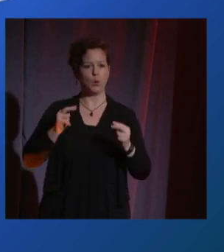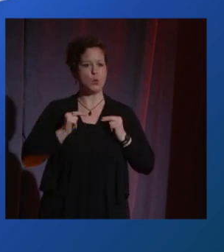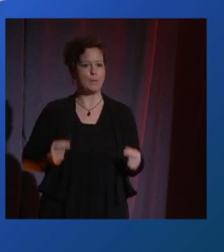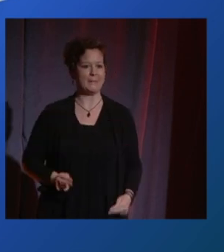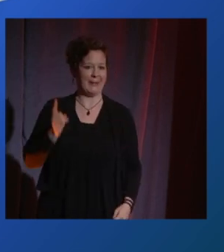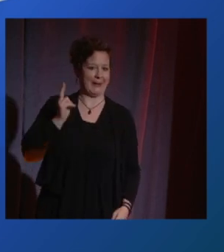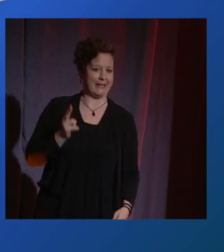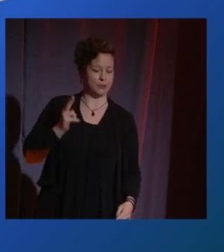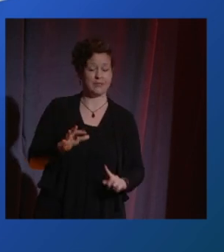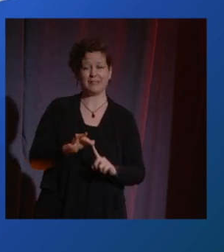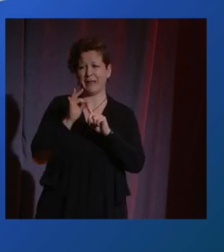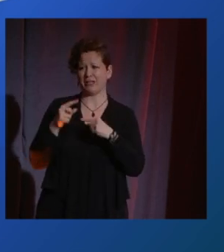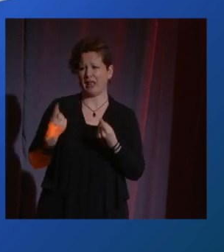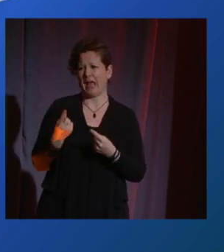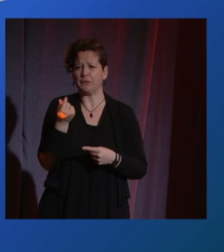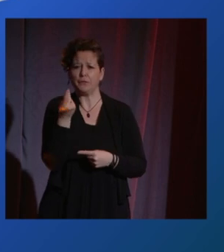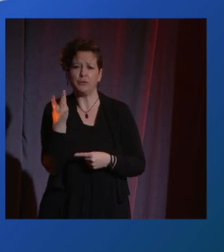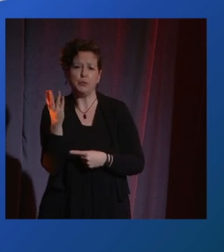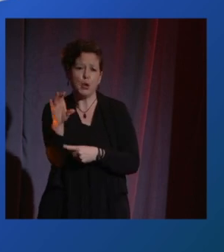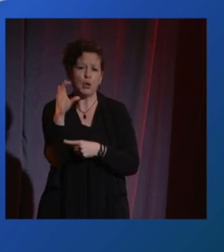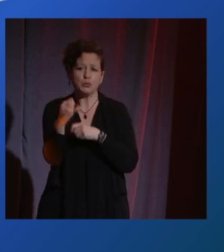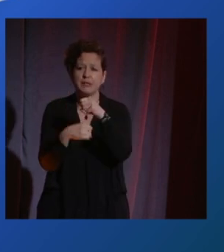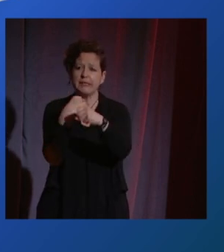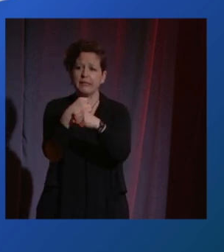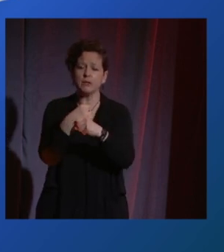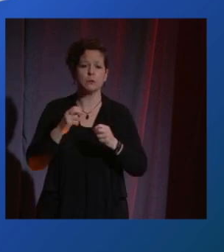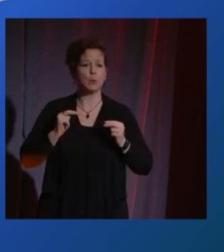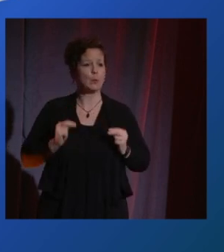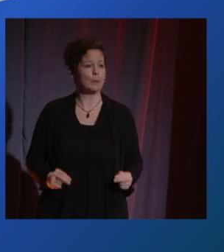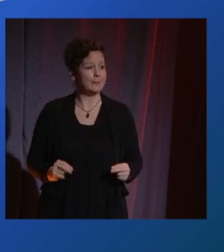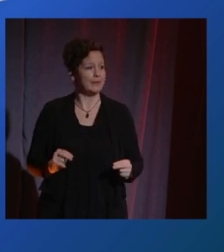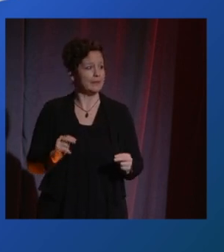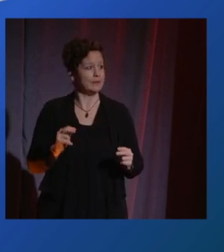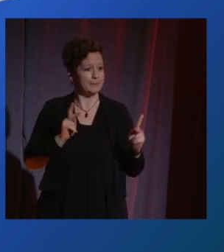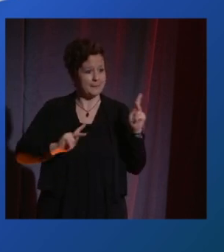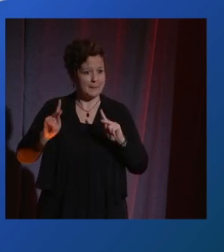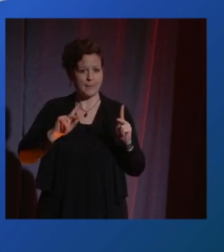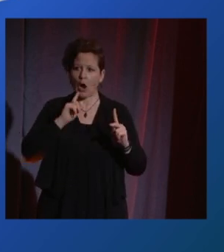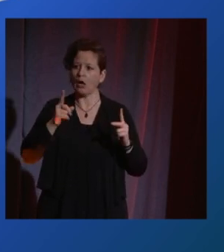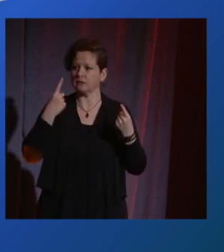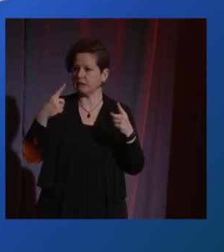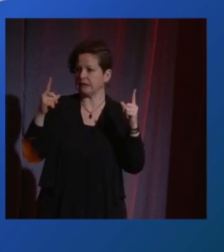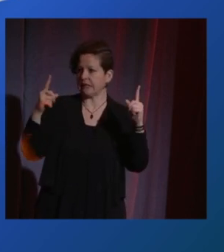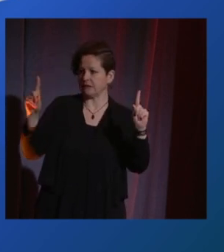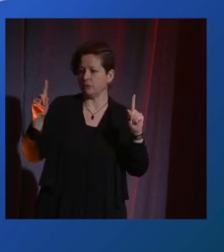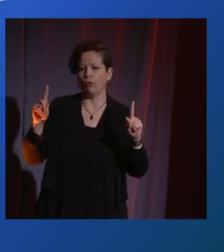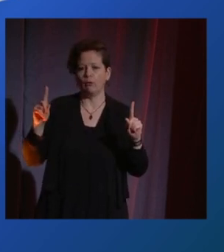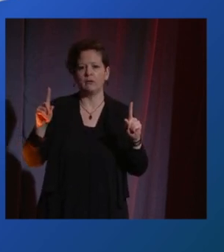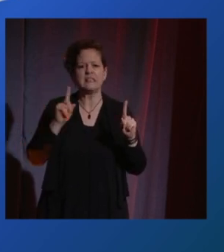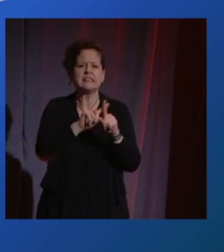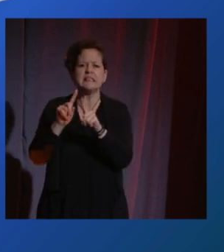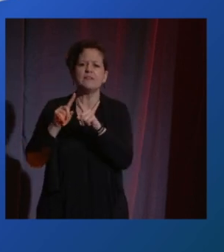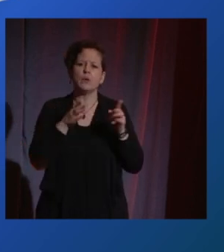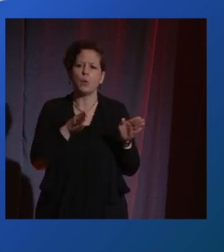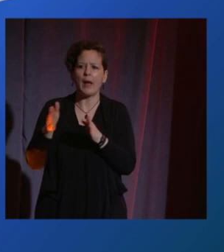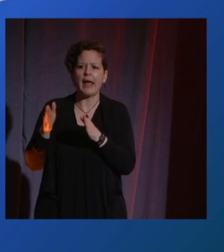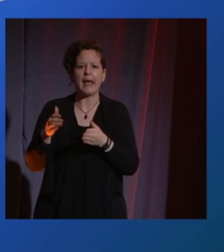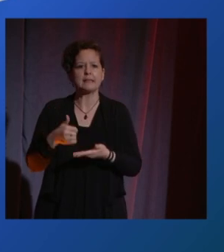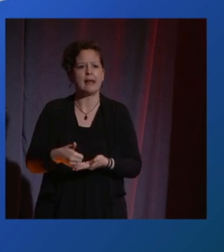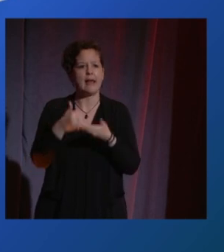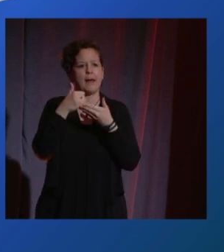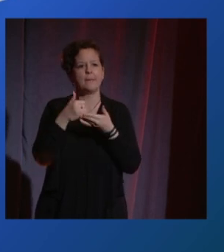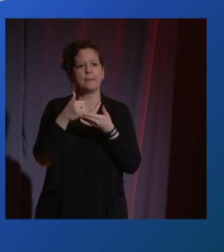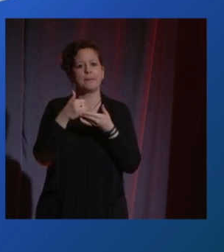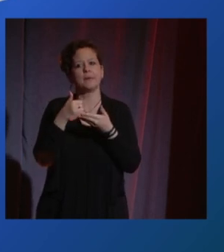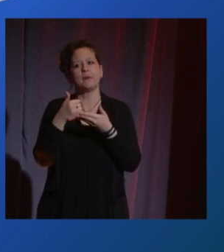last few hundred years humans have tended to be successful in some ways that has spawned population growth